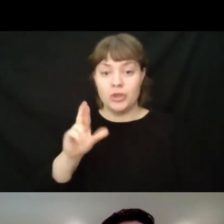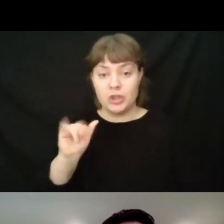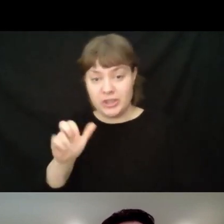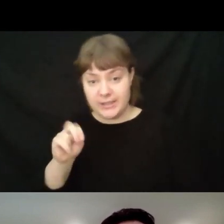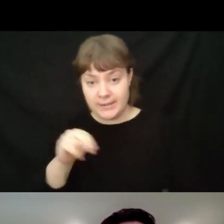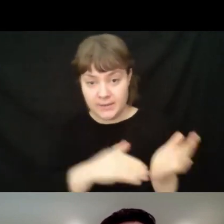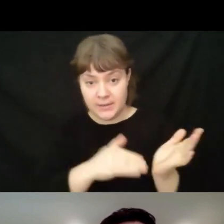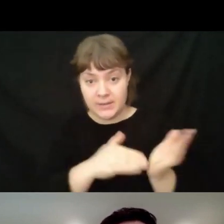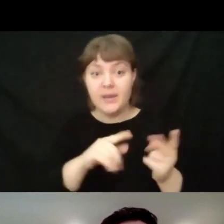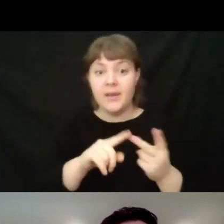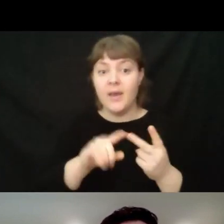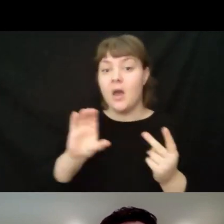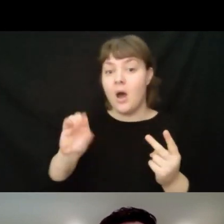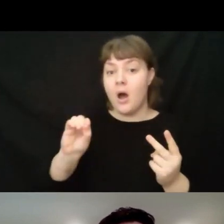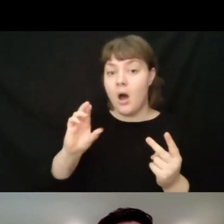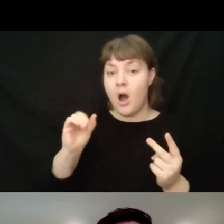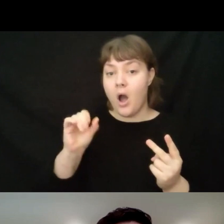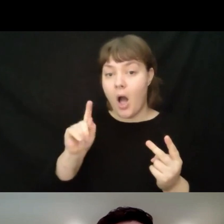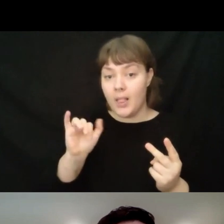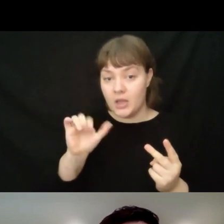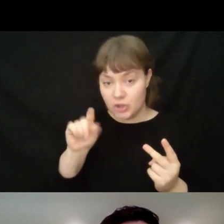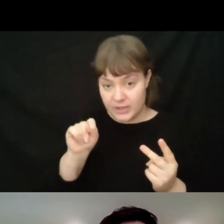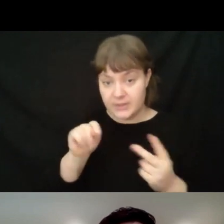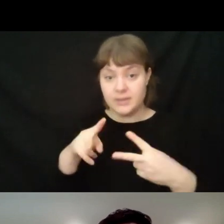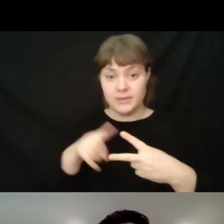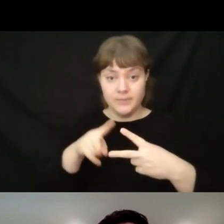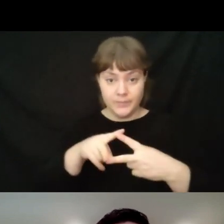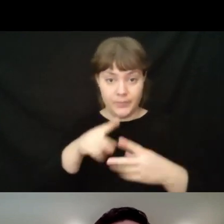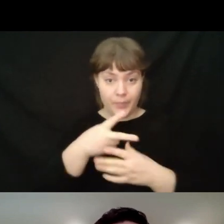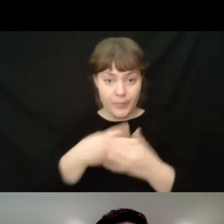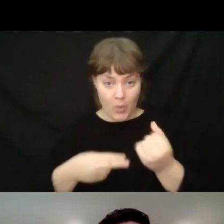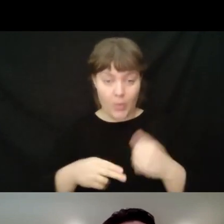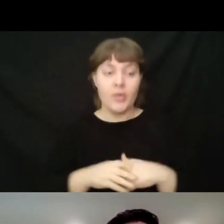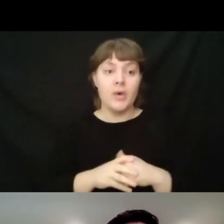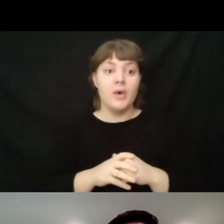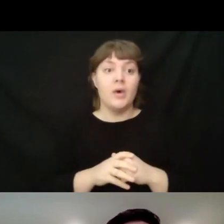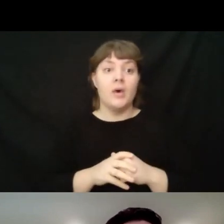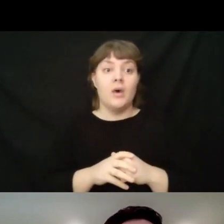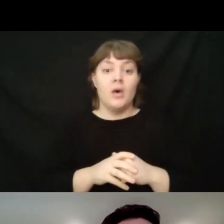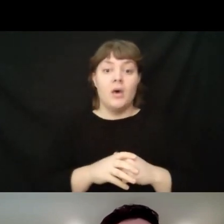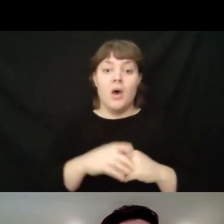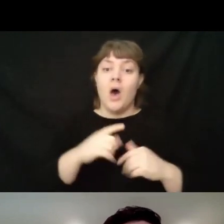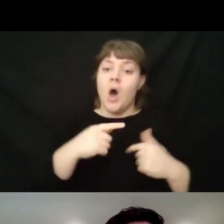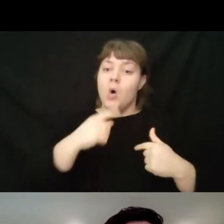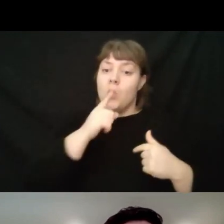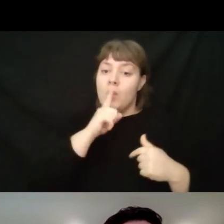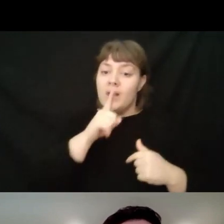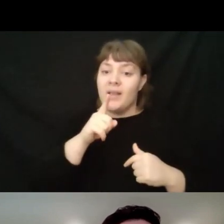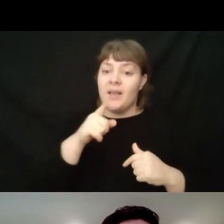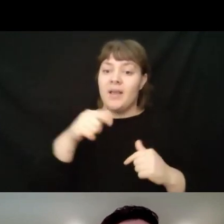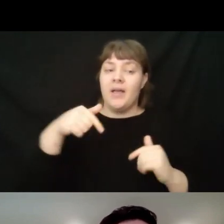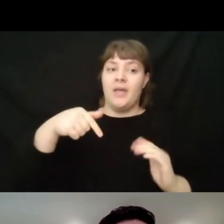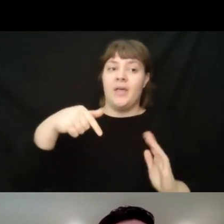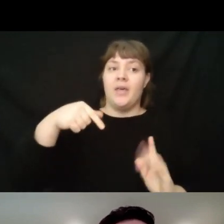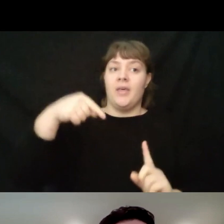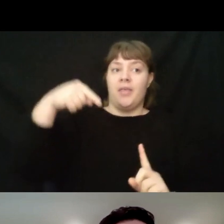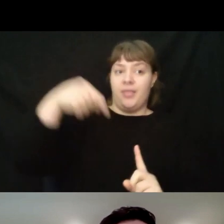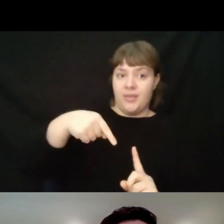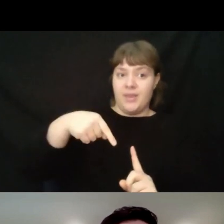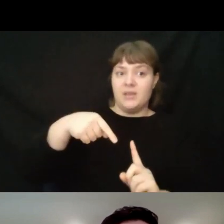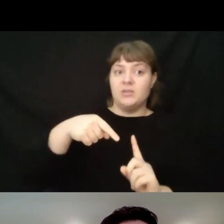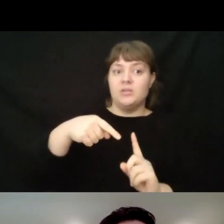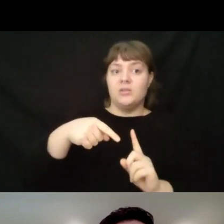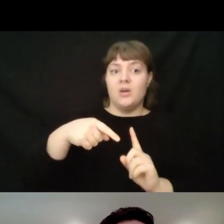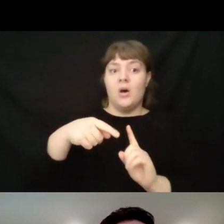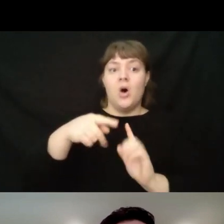oncologist, has been to really integrate many of these principles that we just heard